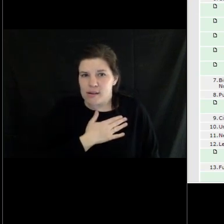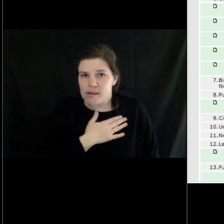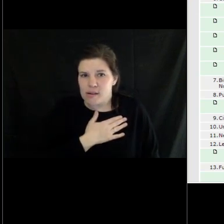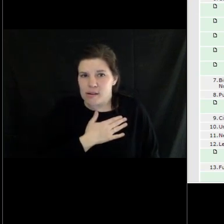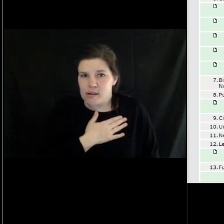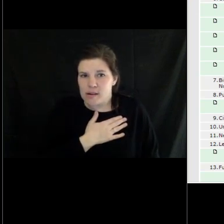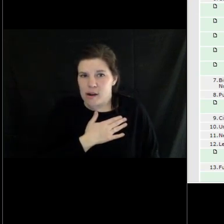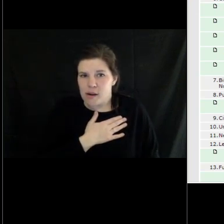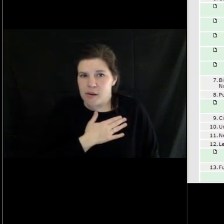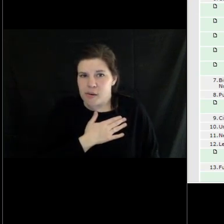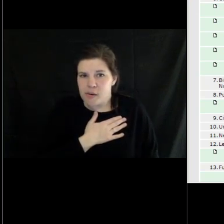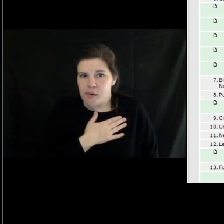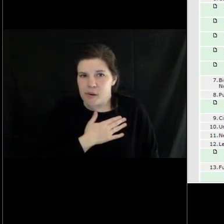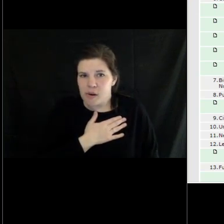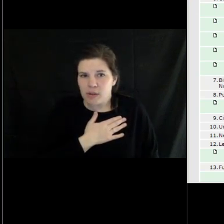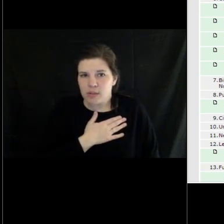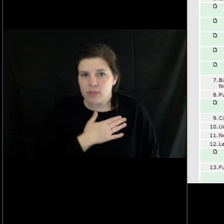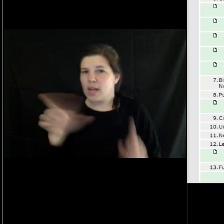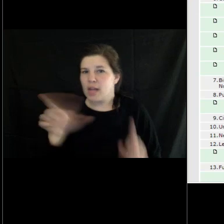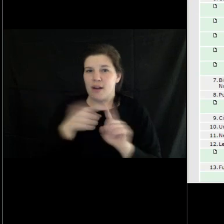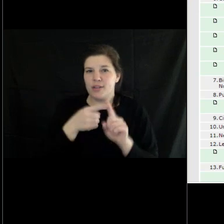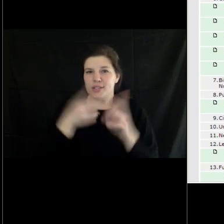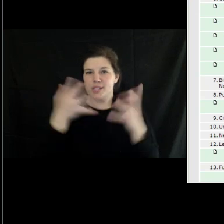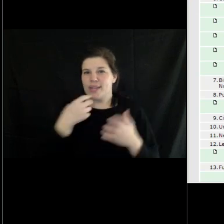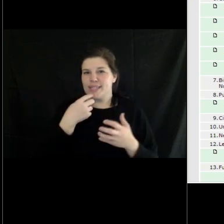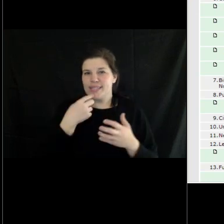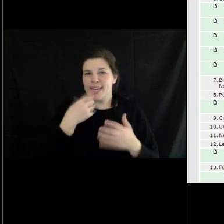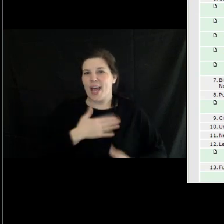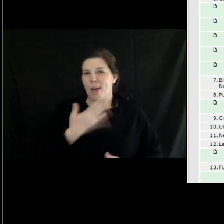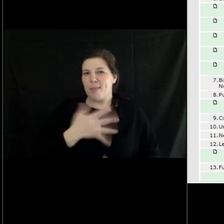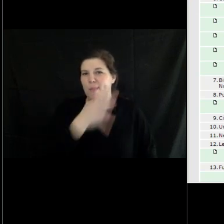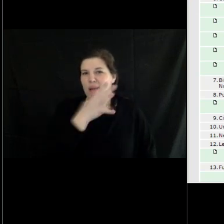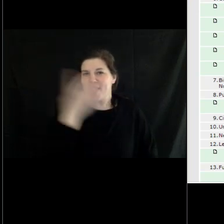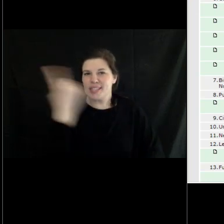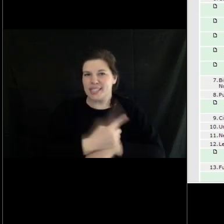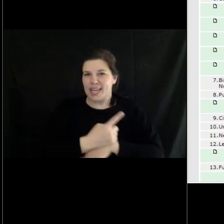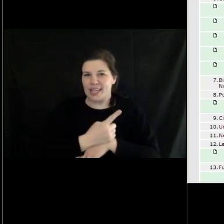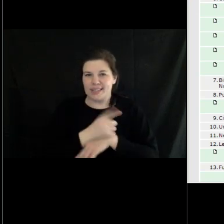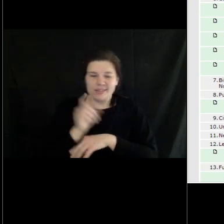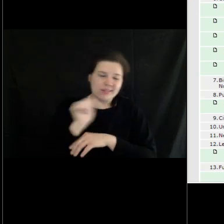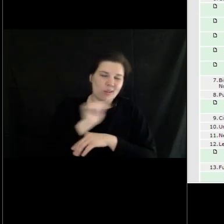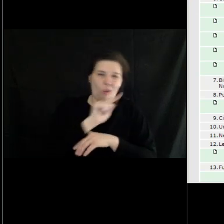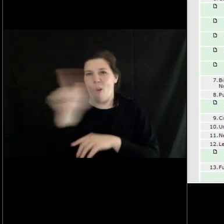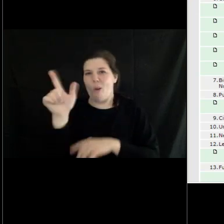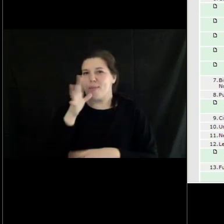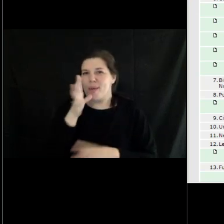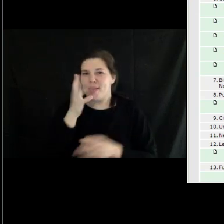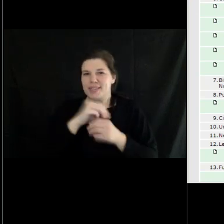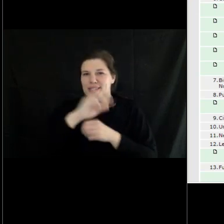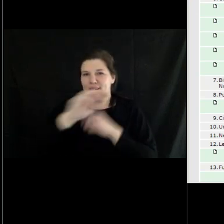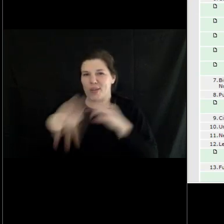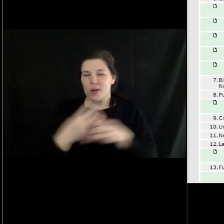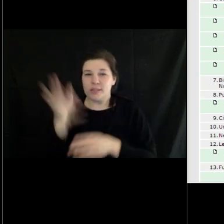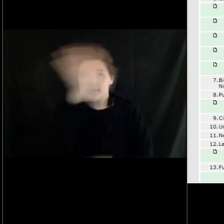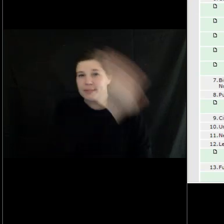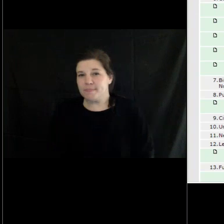I first want to say Happy Mother's Day to all the mothers of the world. And second, I want to